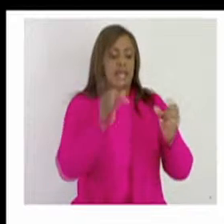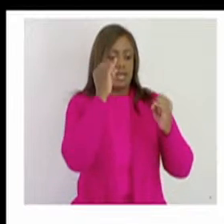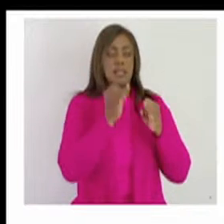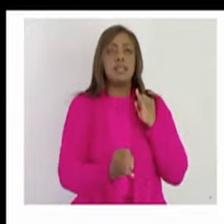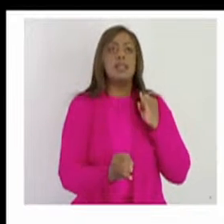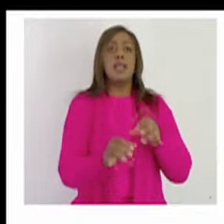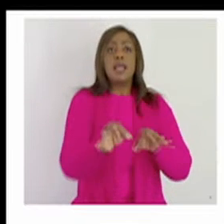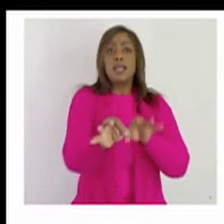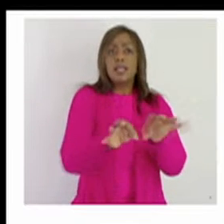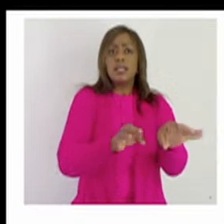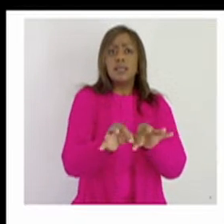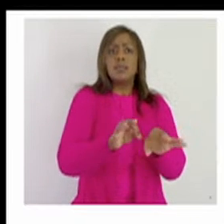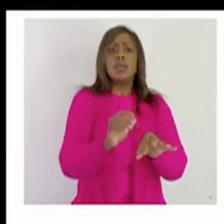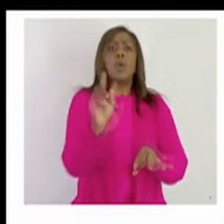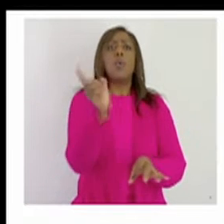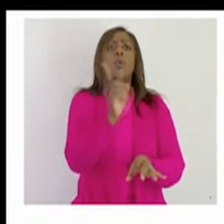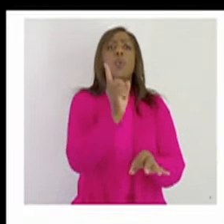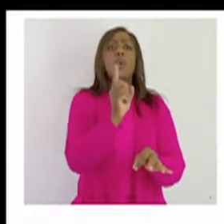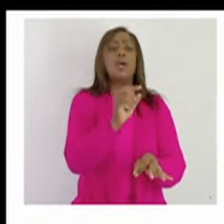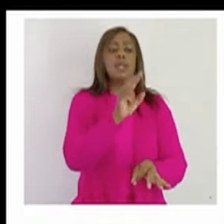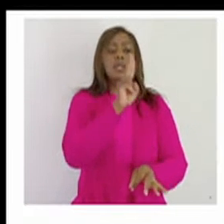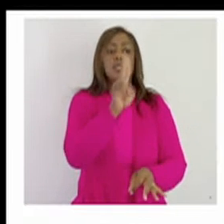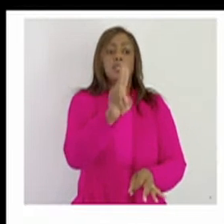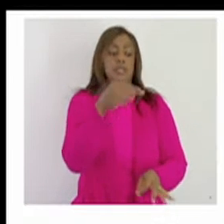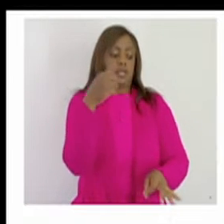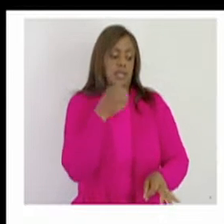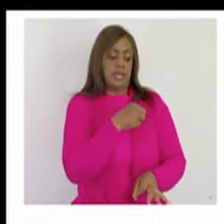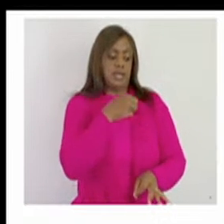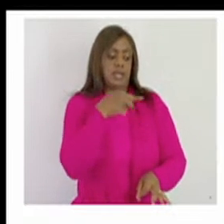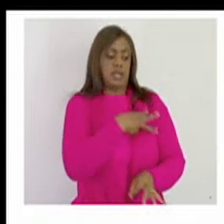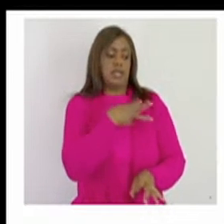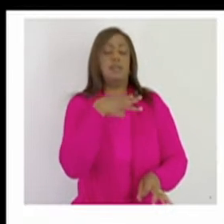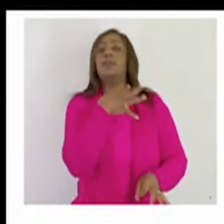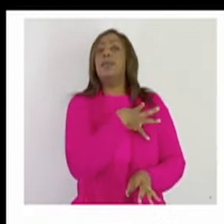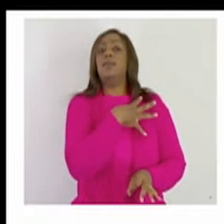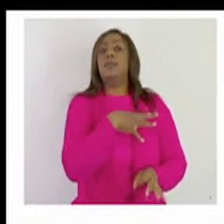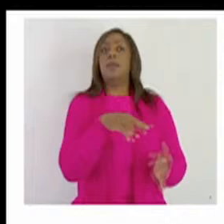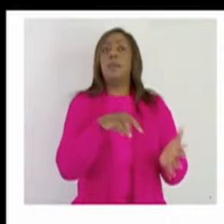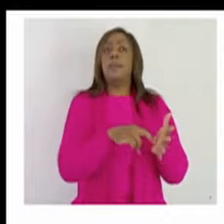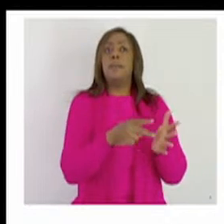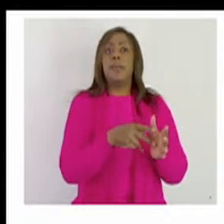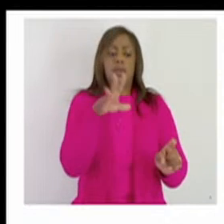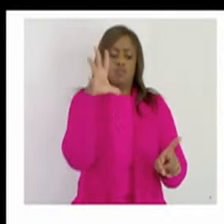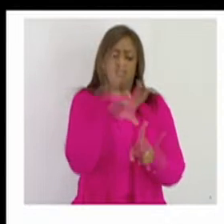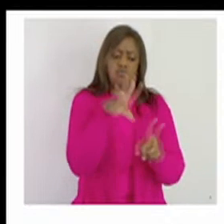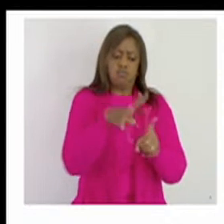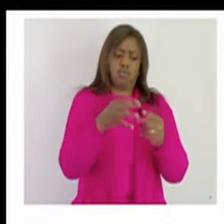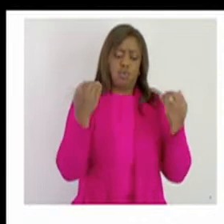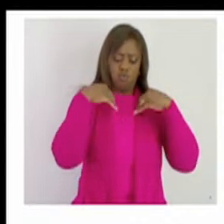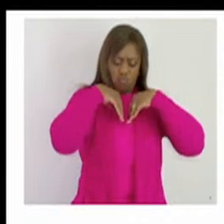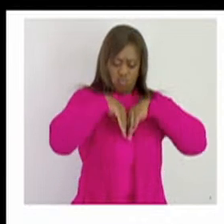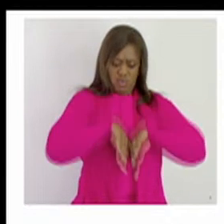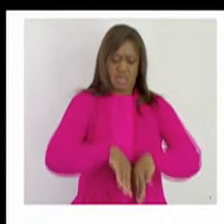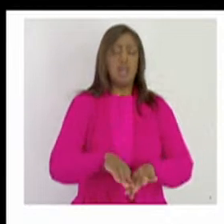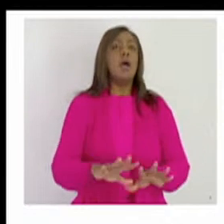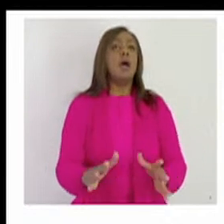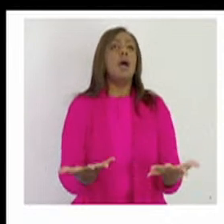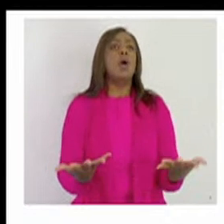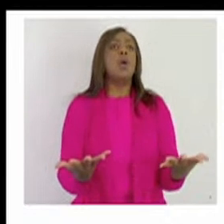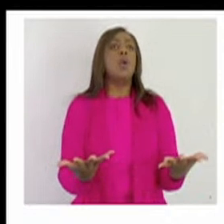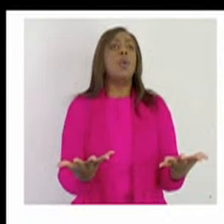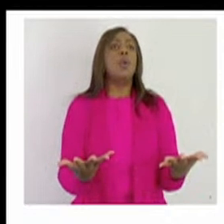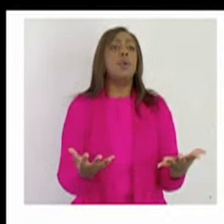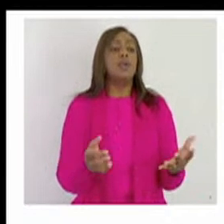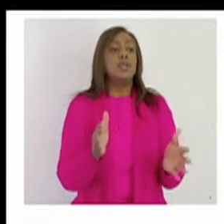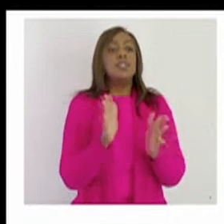last one says that explain what HIV and AIDS are, how they attack and then destroy the body. So I'm hoping that all of us will be able to